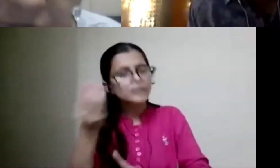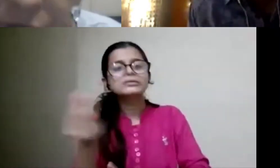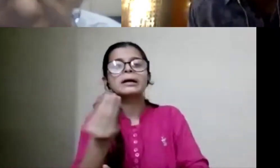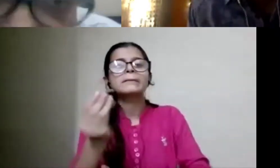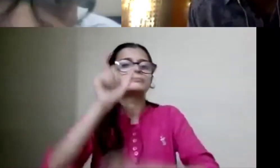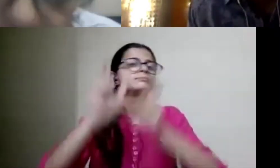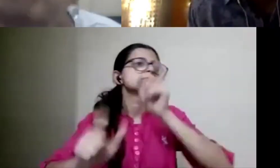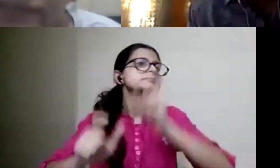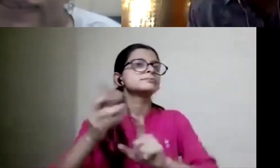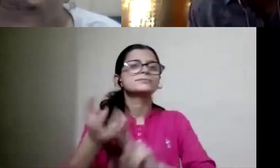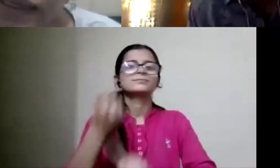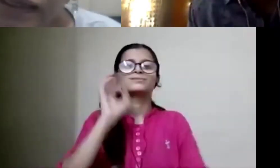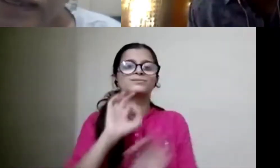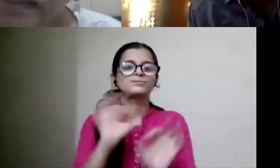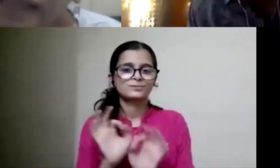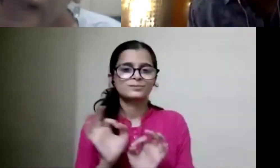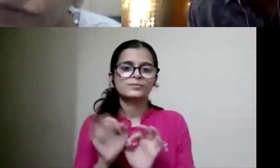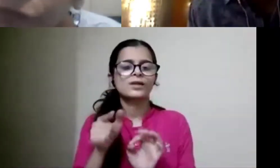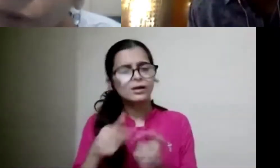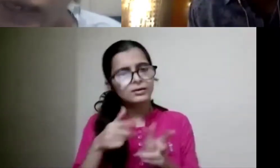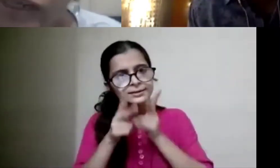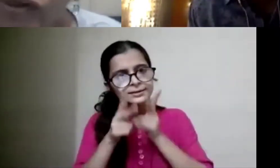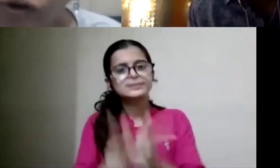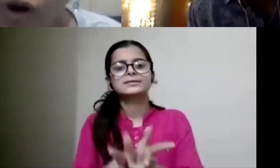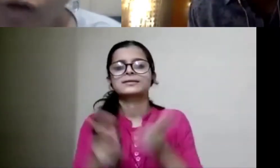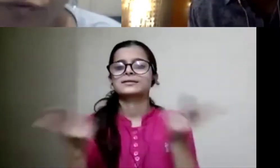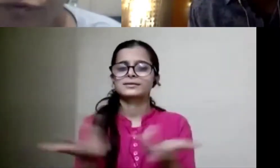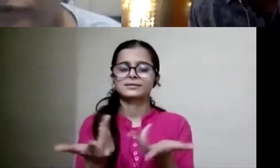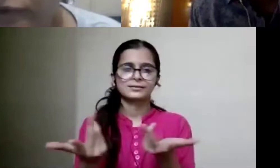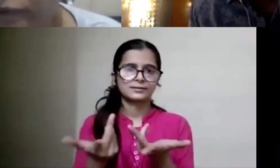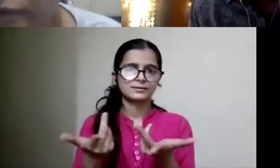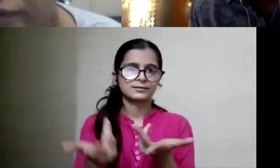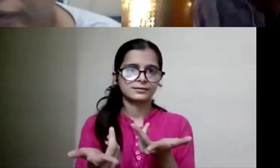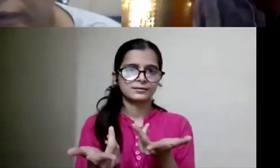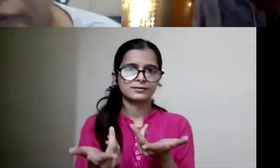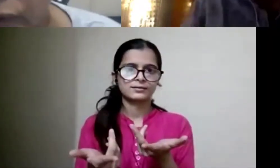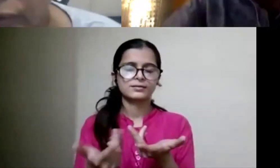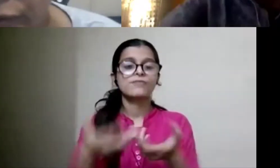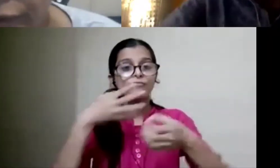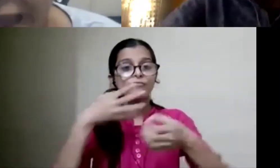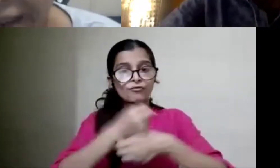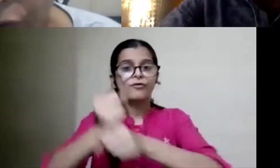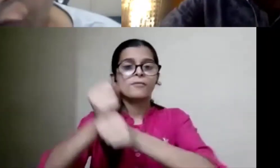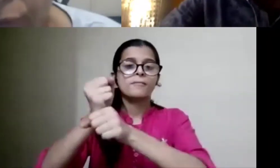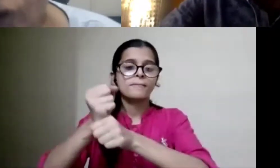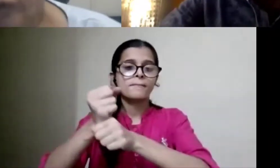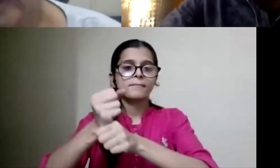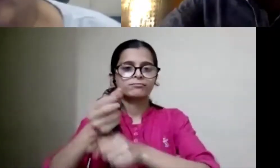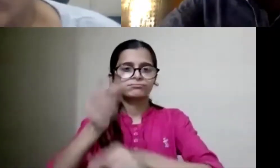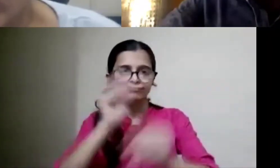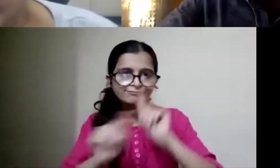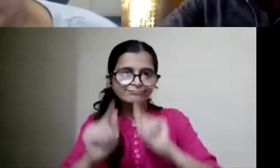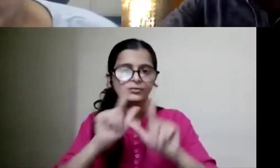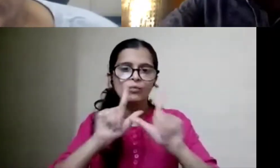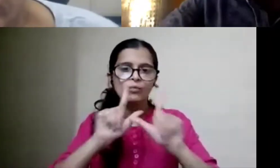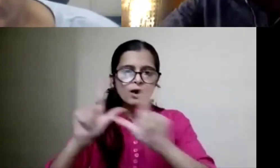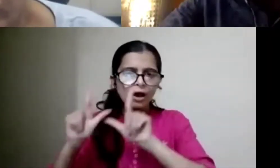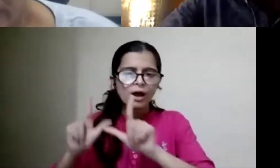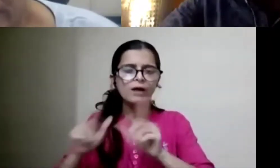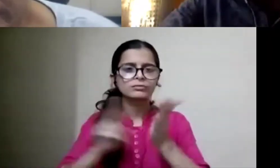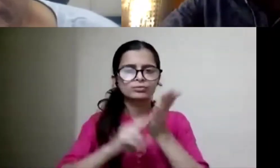And I'm sort of, that's why saying that the formulation of, you know, the fact that you've brought in the whole notion